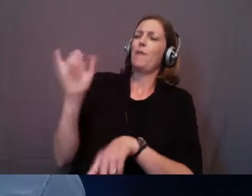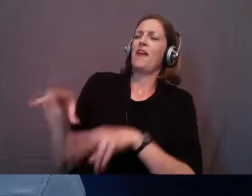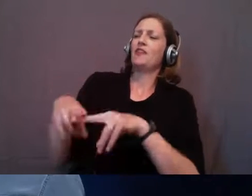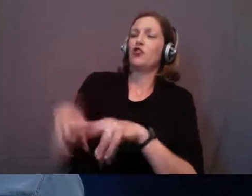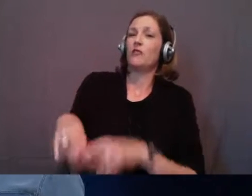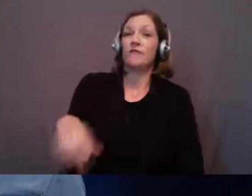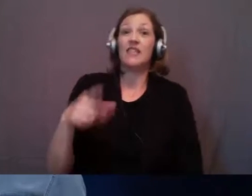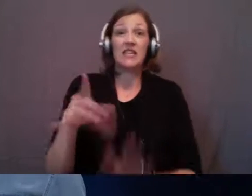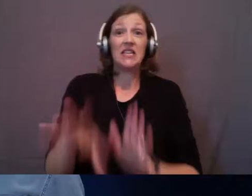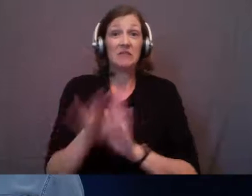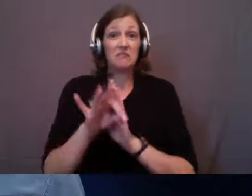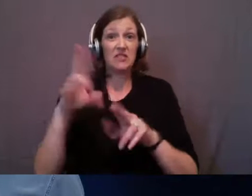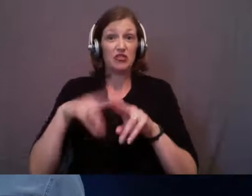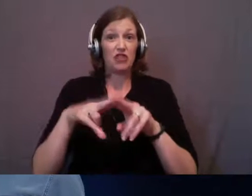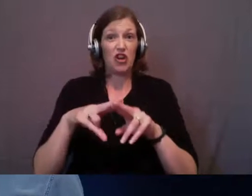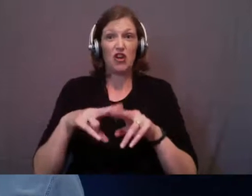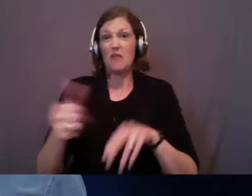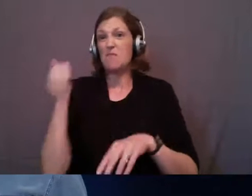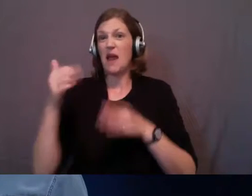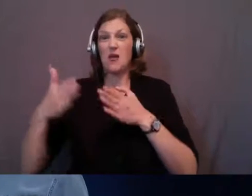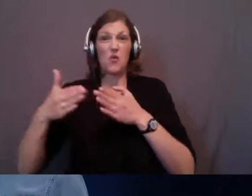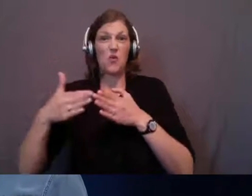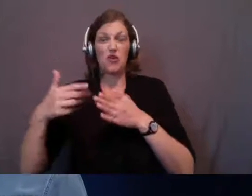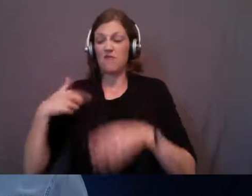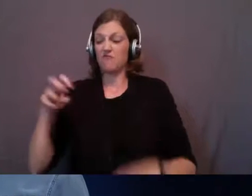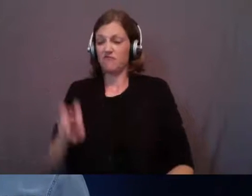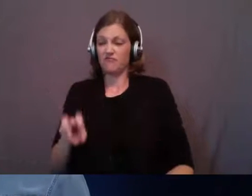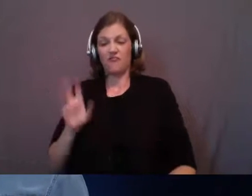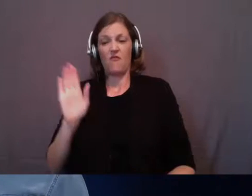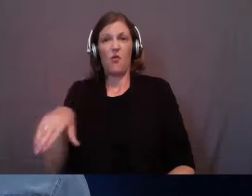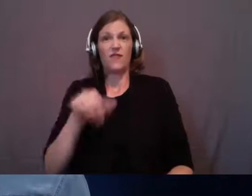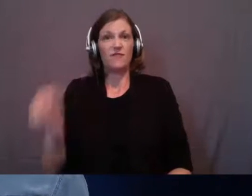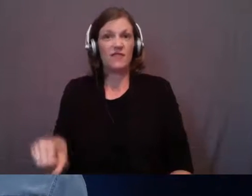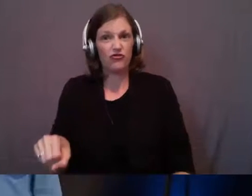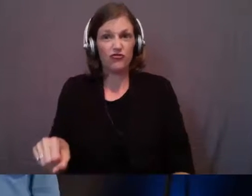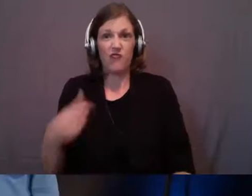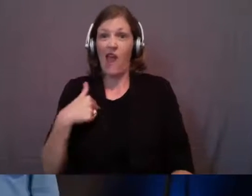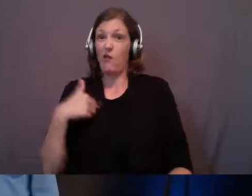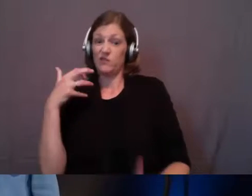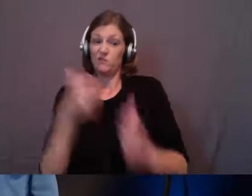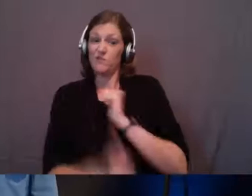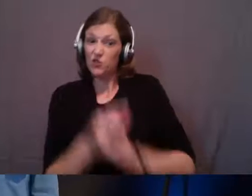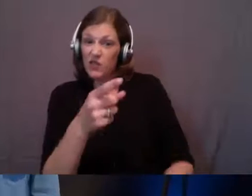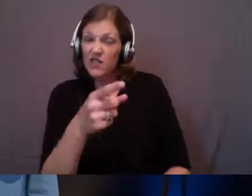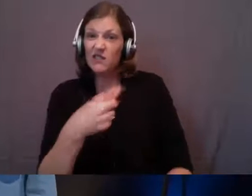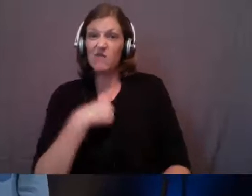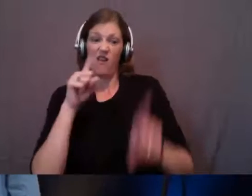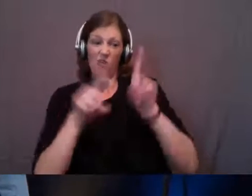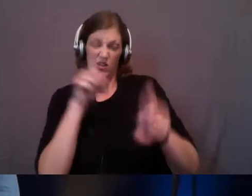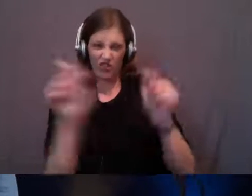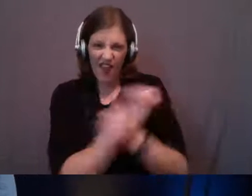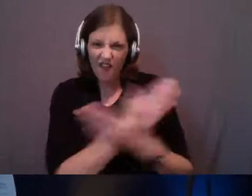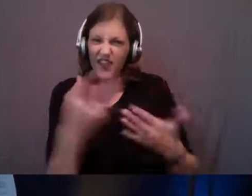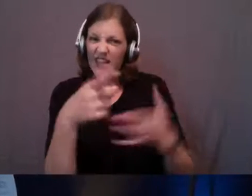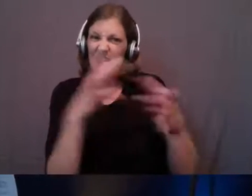He picked a chair in the very back in the corner, and I sat there all semester long. And I was mean to him. I questioned everything he said, even